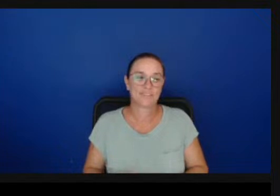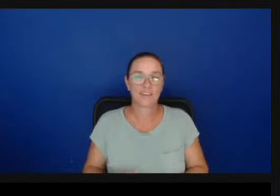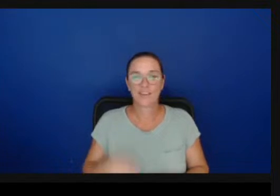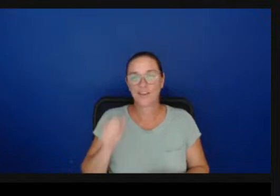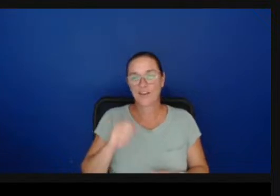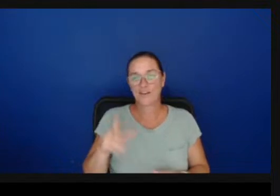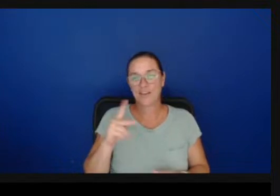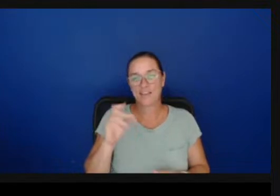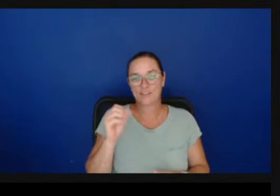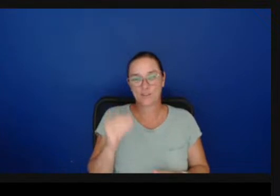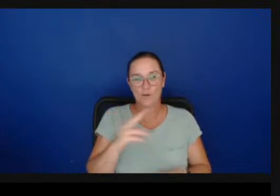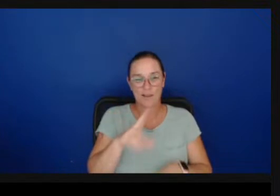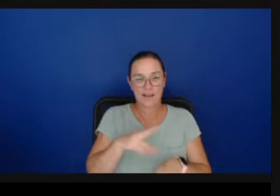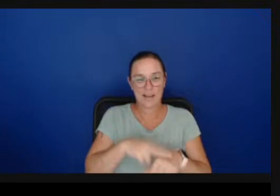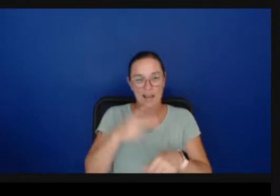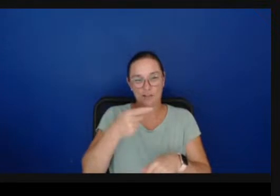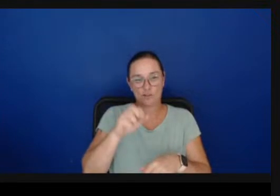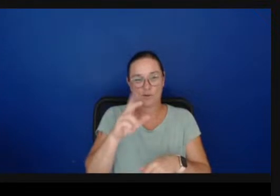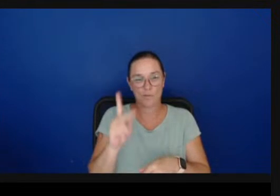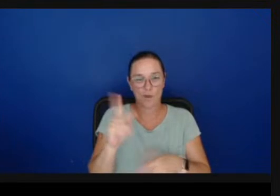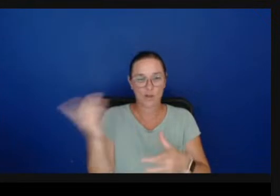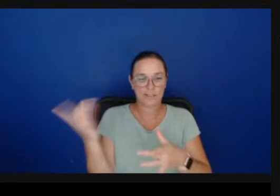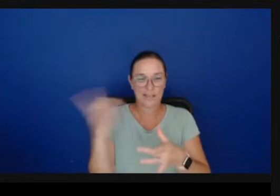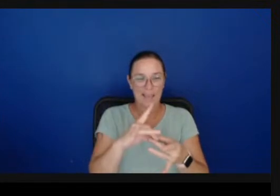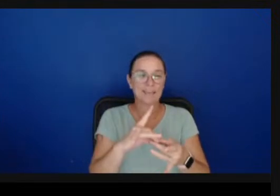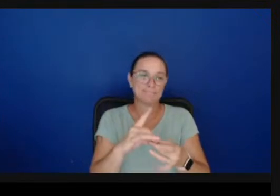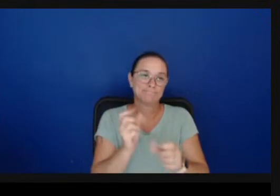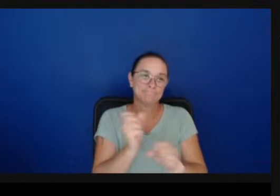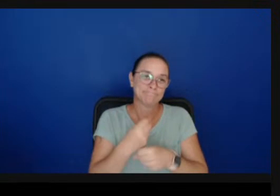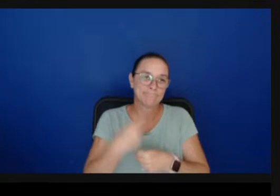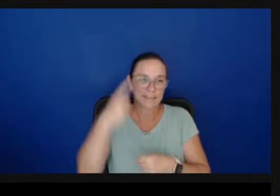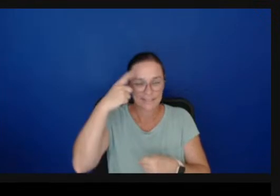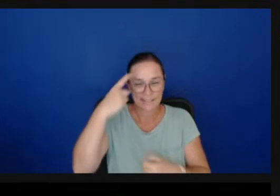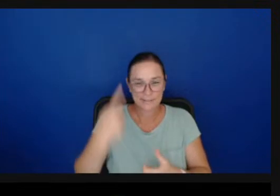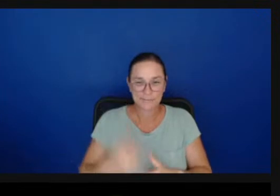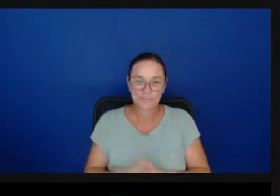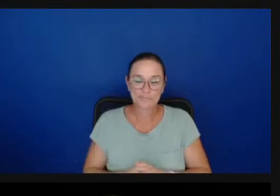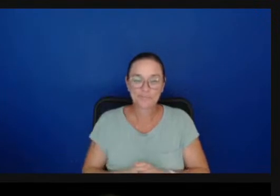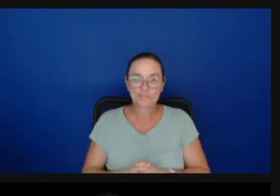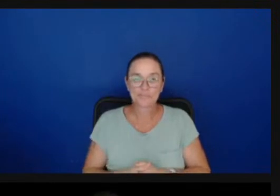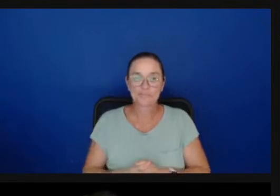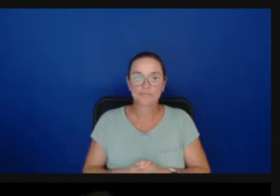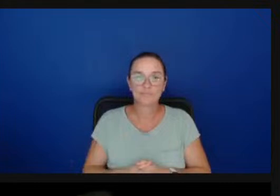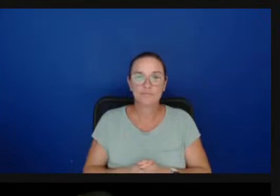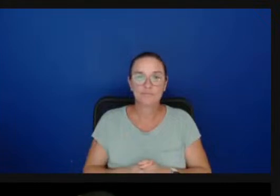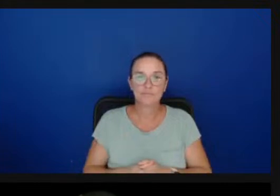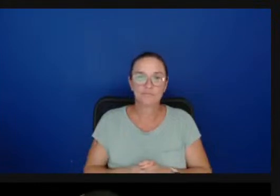there's a national park tie-in. That makes sense. All right. So